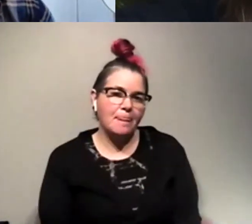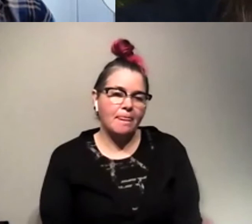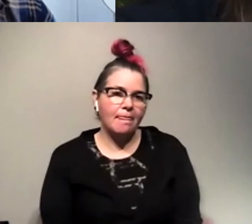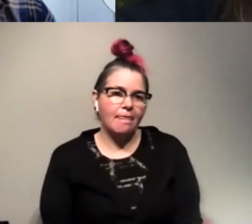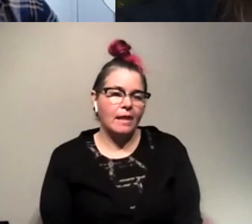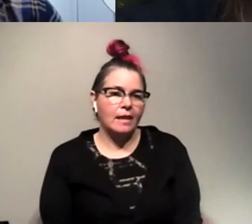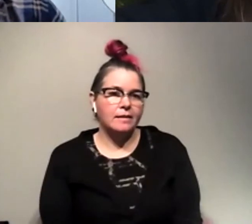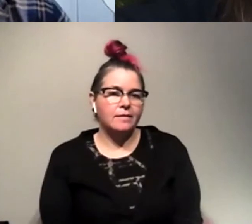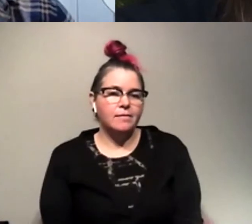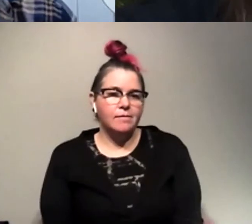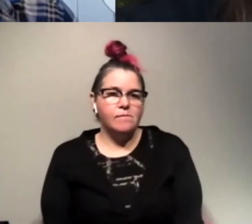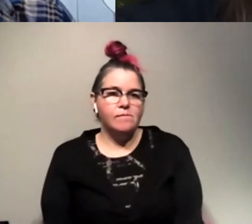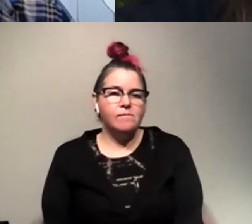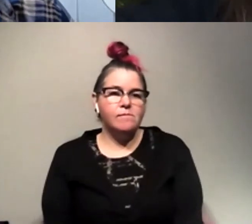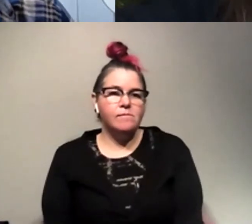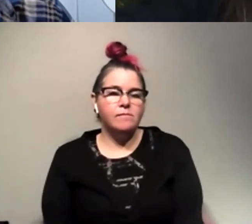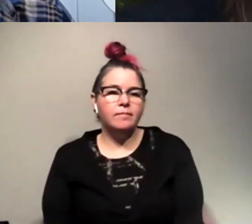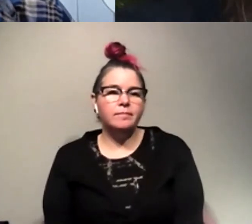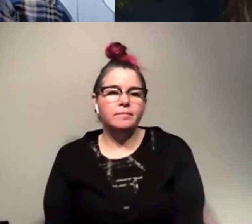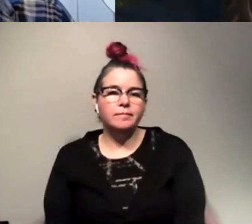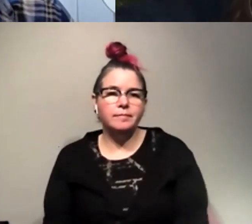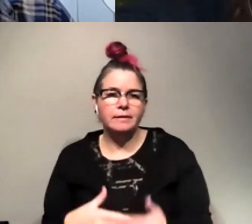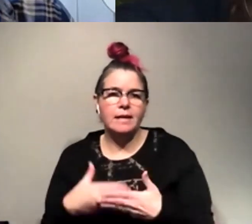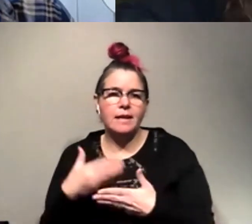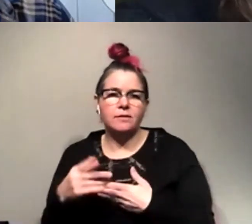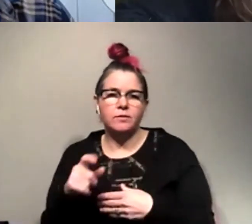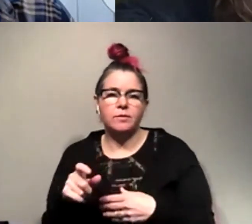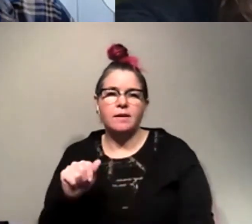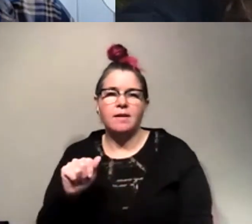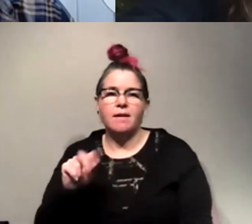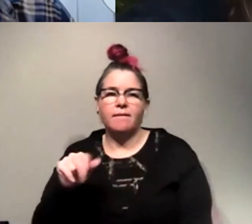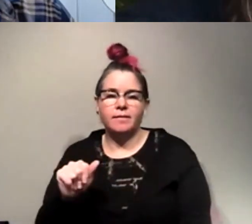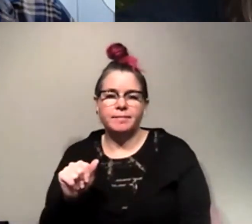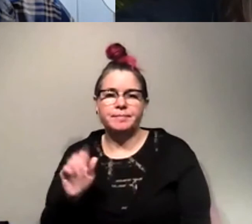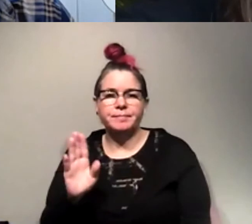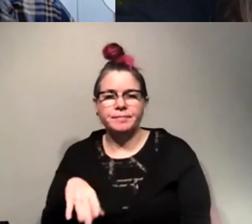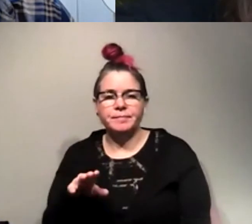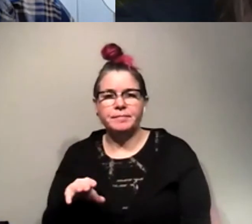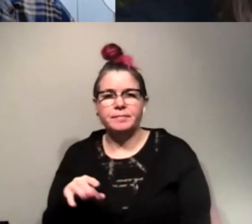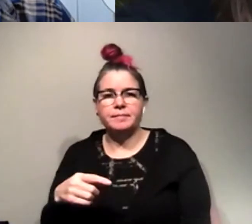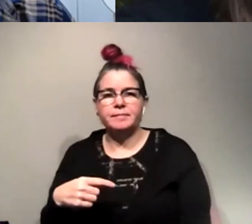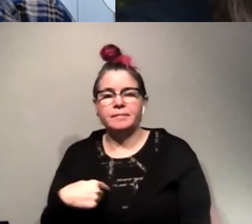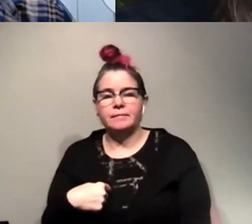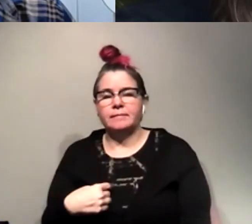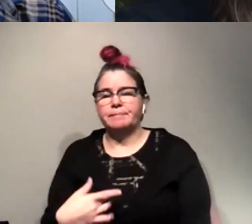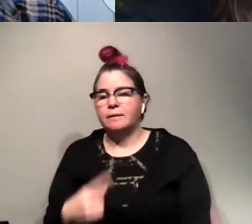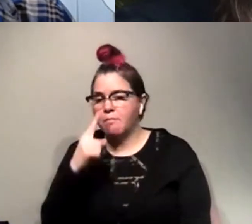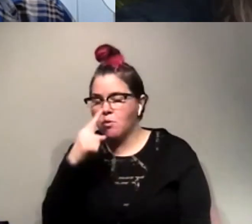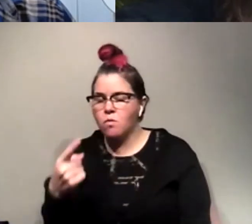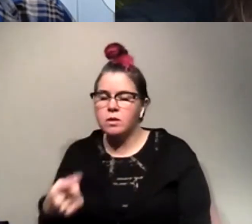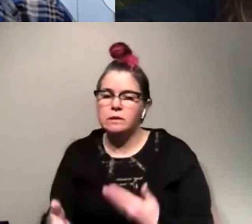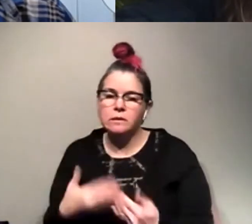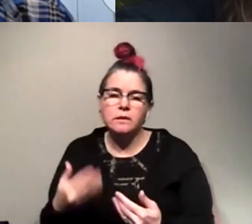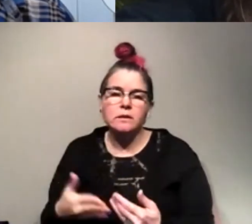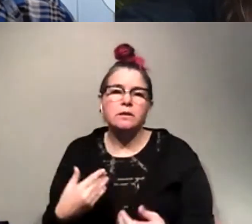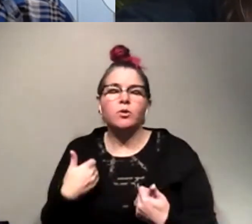That's awesome. Okay, the next question is from Ava. So as a person who gets bored really fast and always wants to try a new